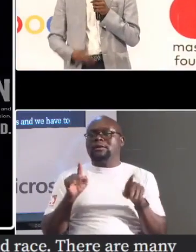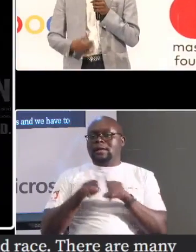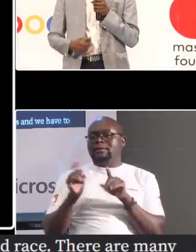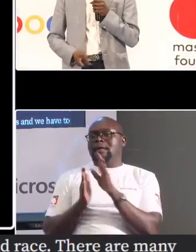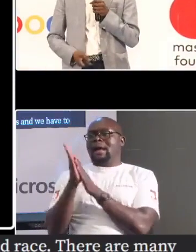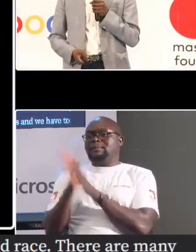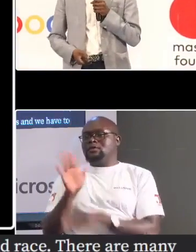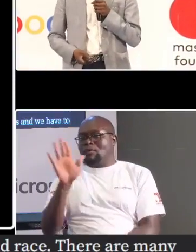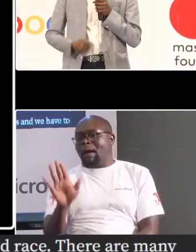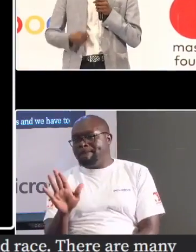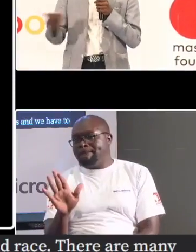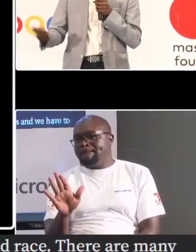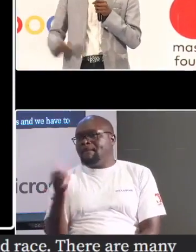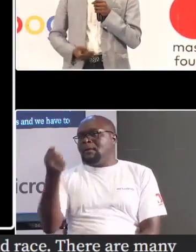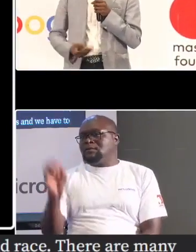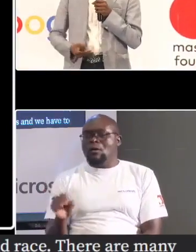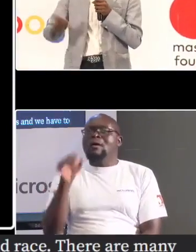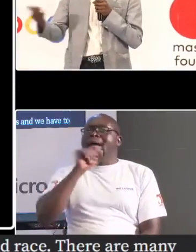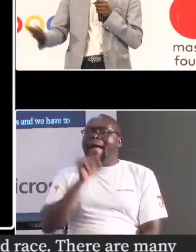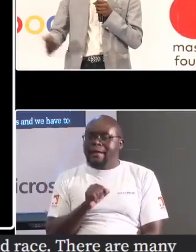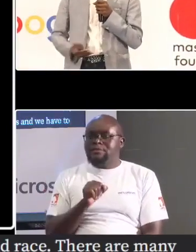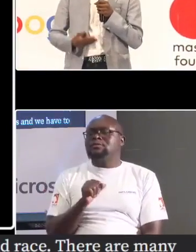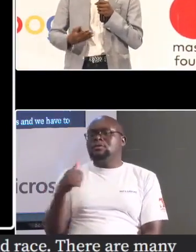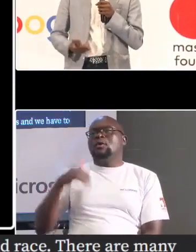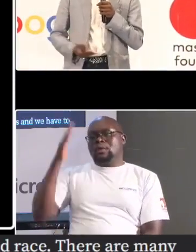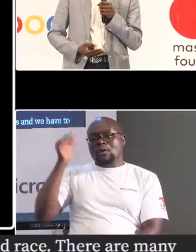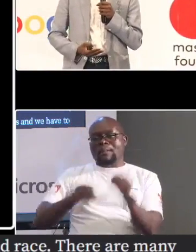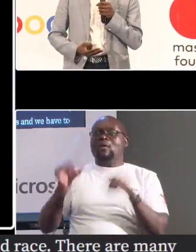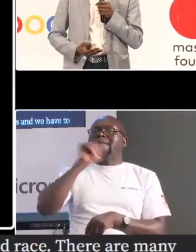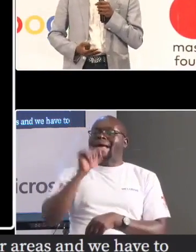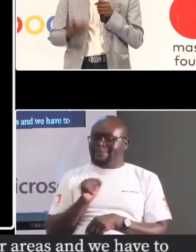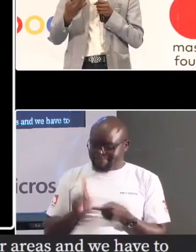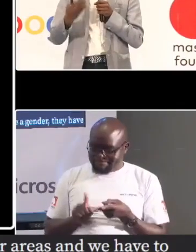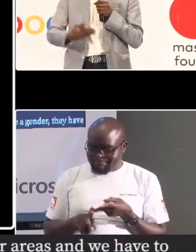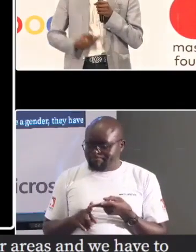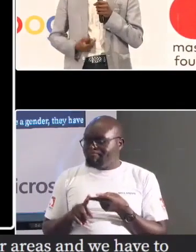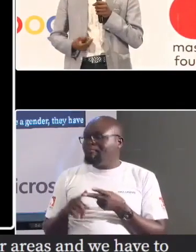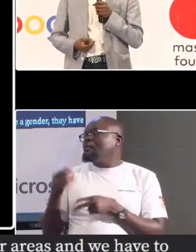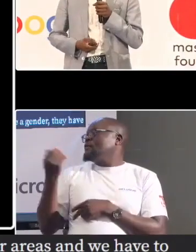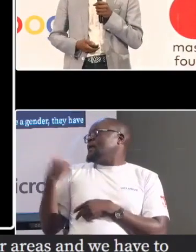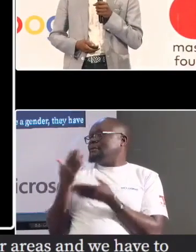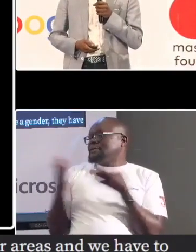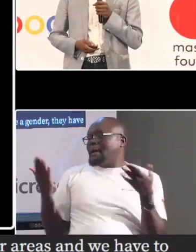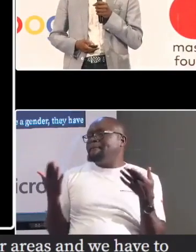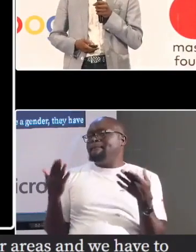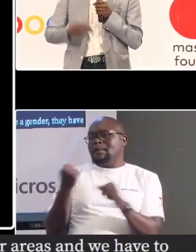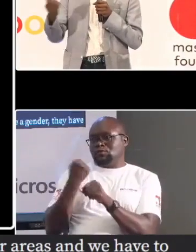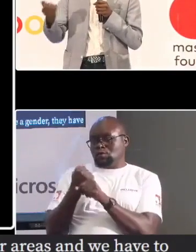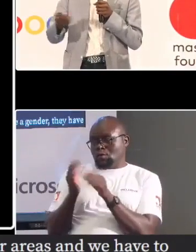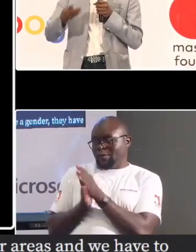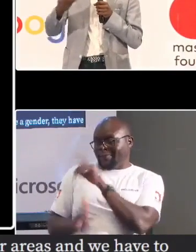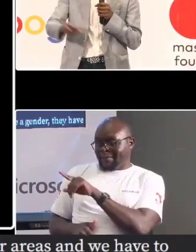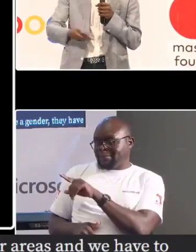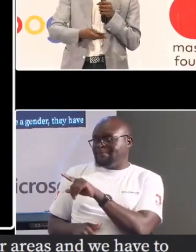aspiration. So age, we all know about age. On screen are some stats, but it's,